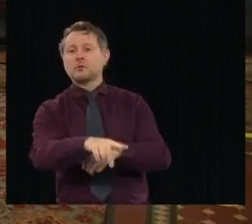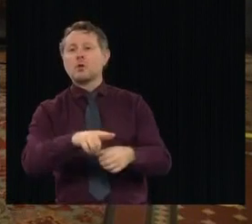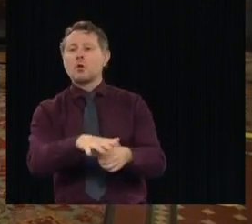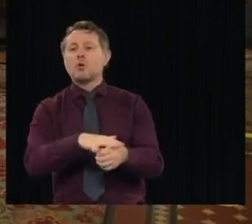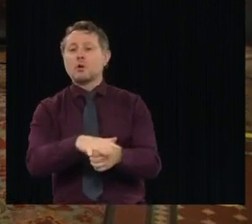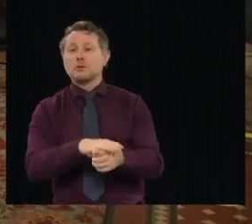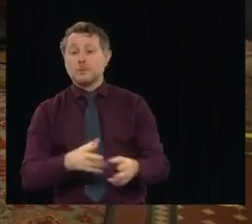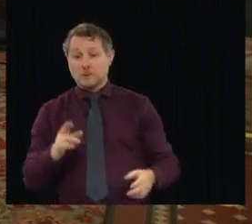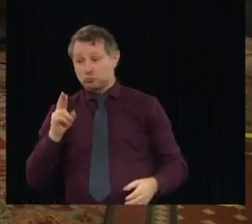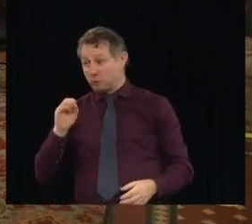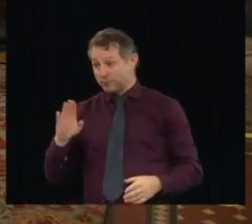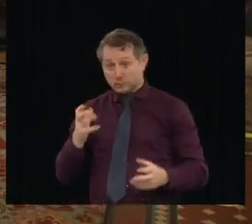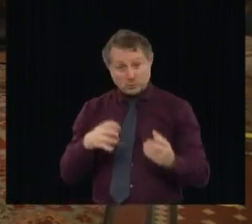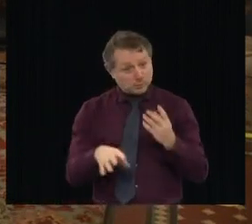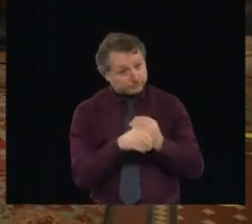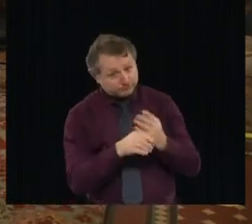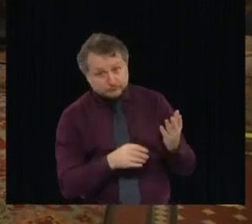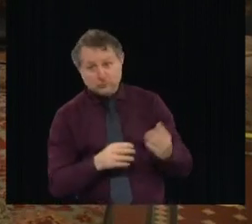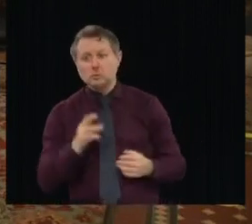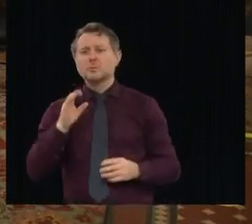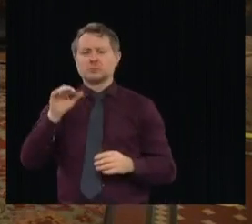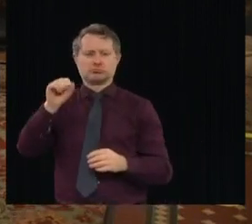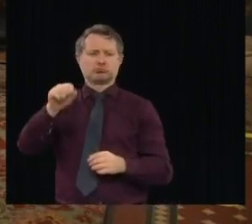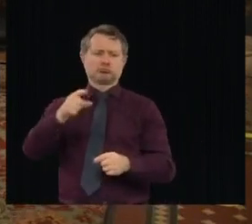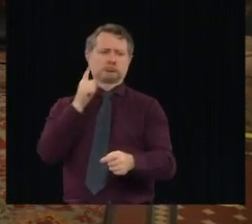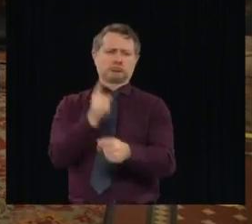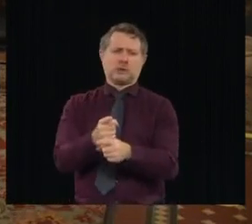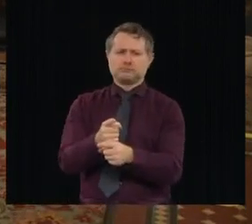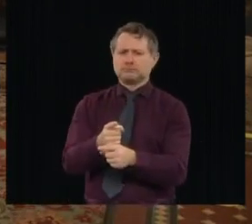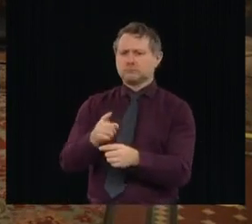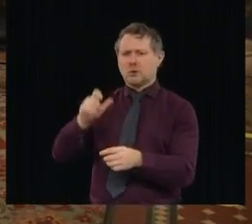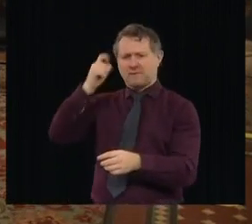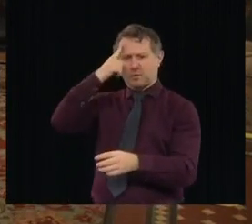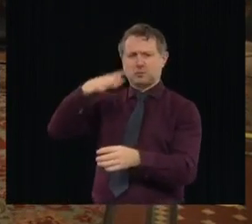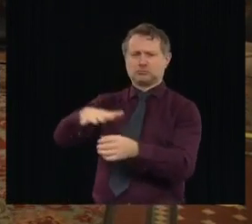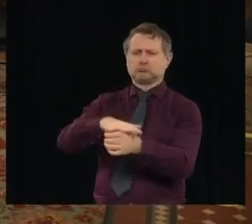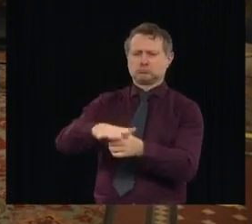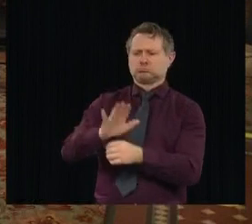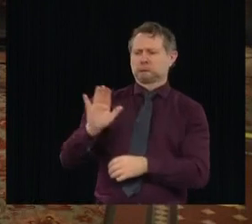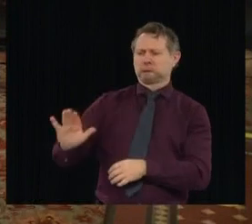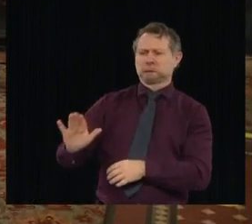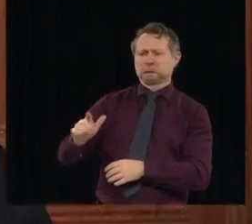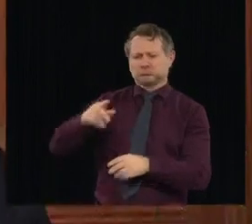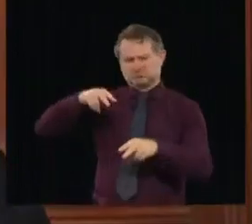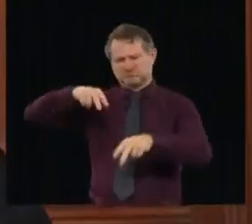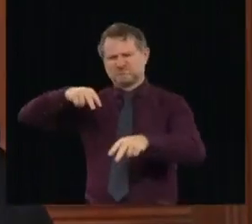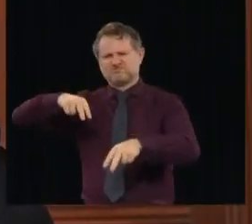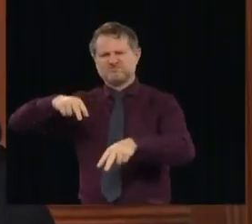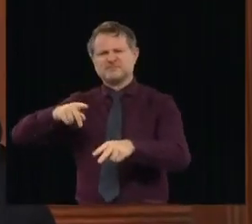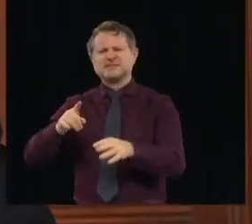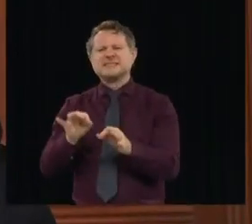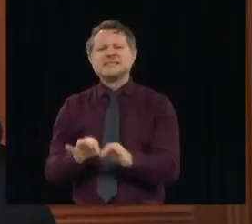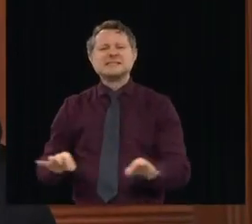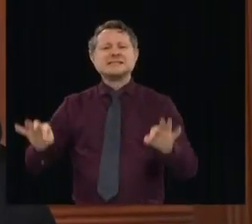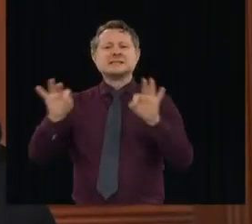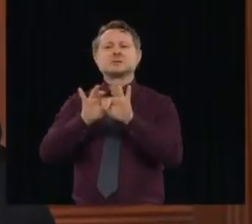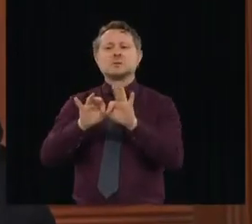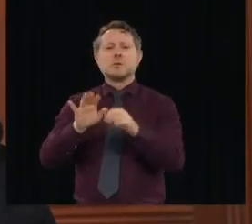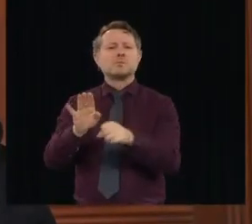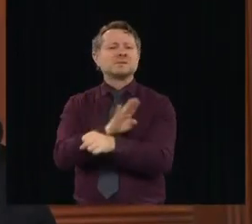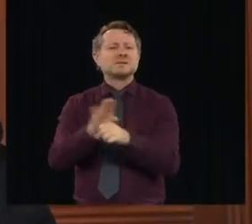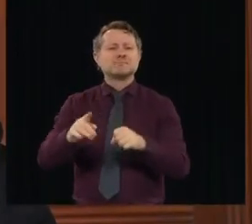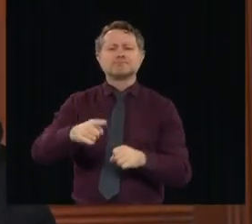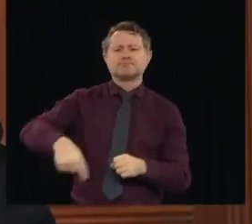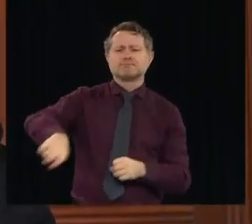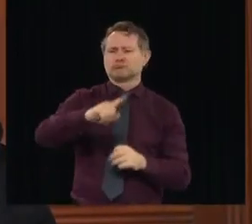anything on that? That's right. The local governments have been enforcing this on essential businesses, right, since the beginning of the pause order, so they'll continue to enforce